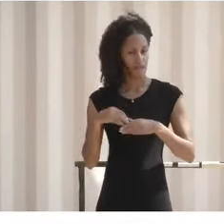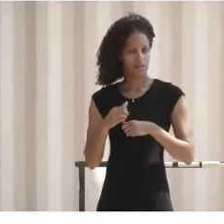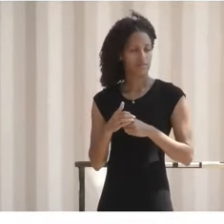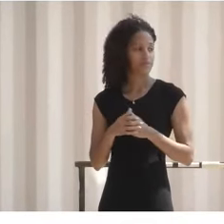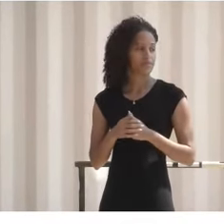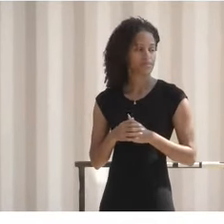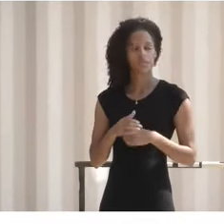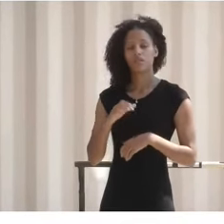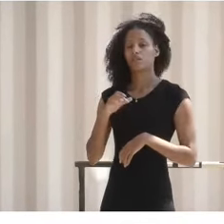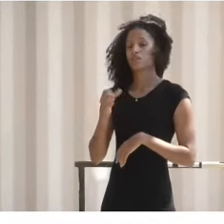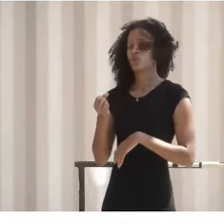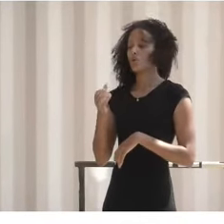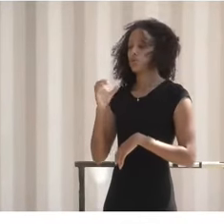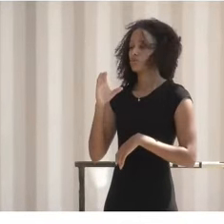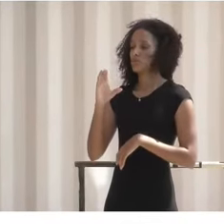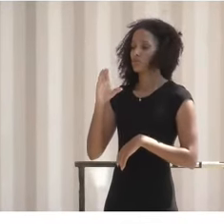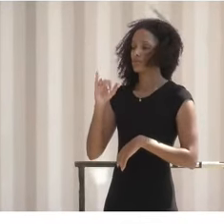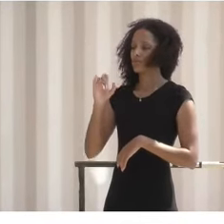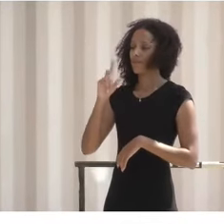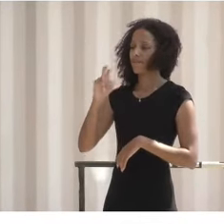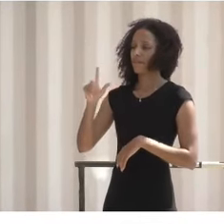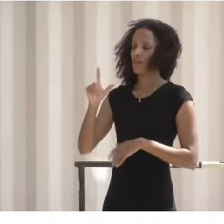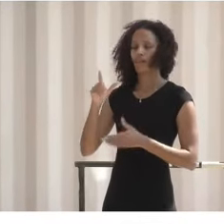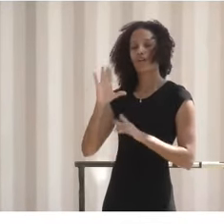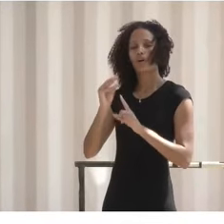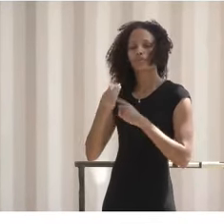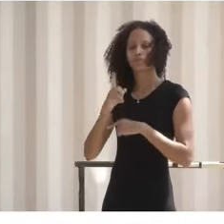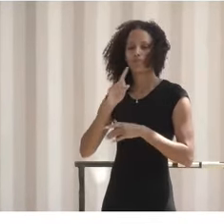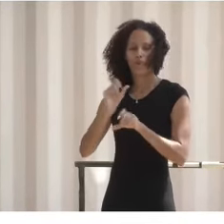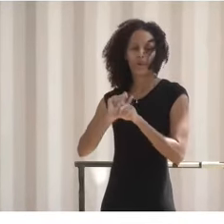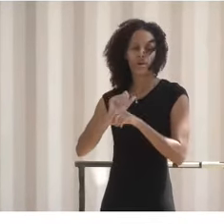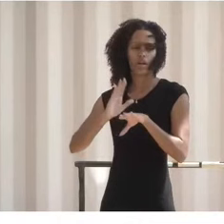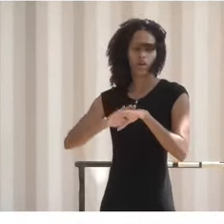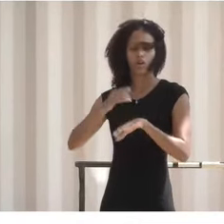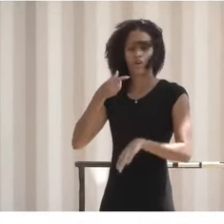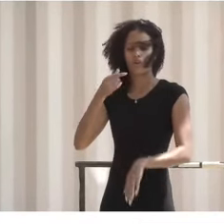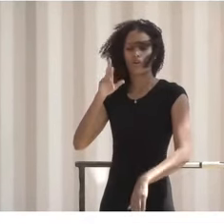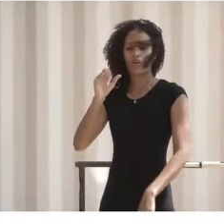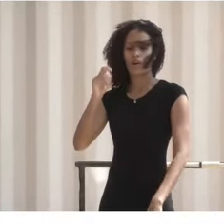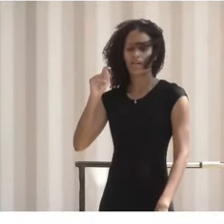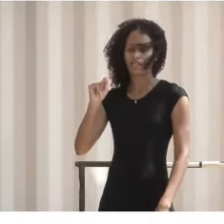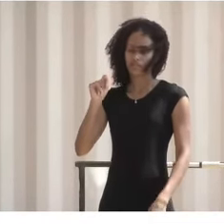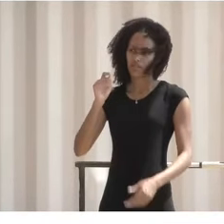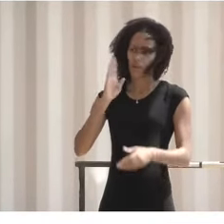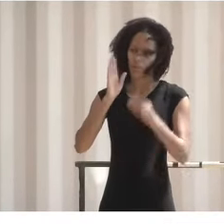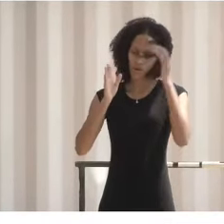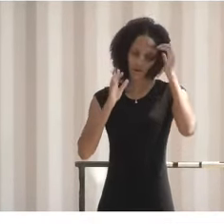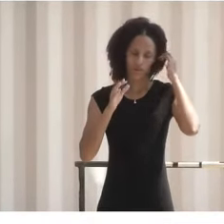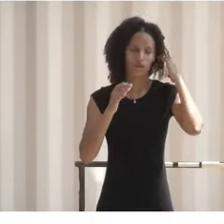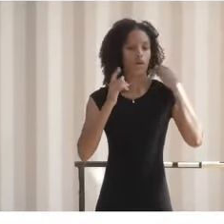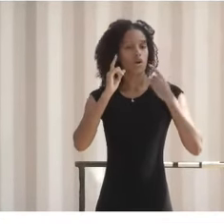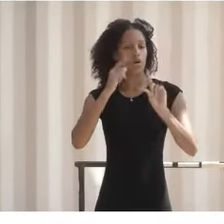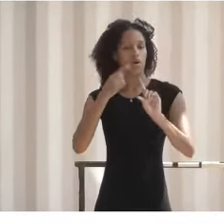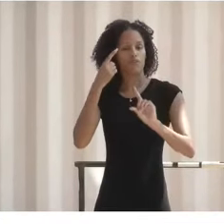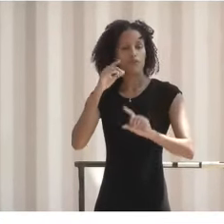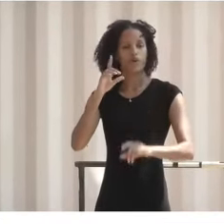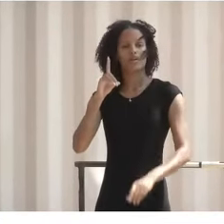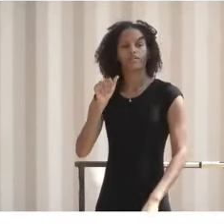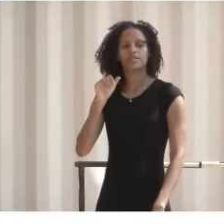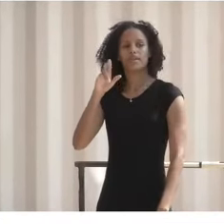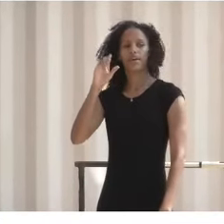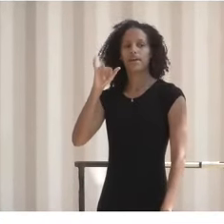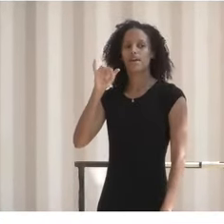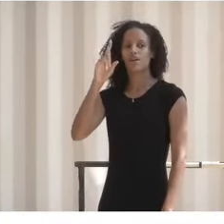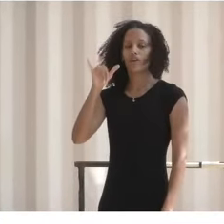Silviculture has been working on a grant that targets dairy farms owned and run by women.